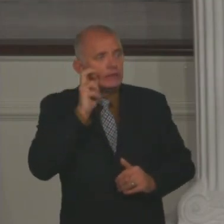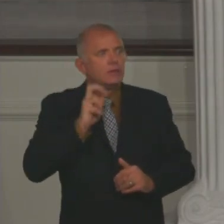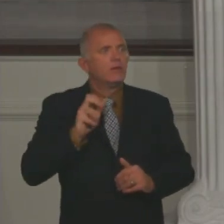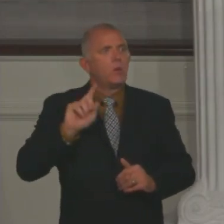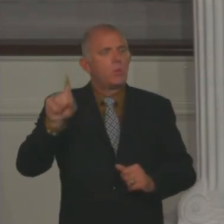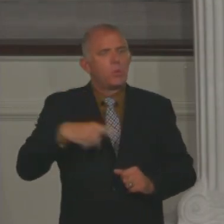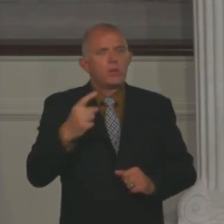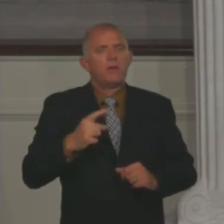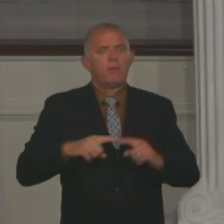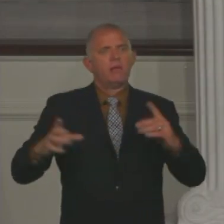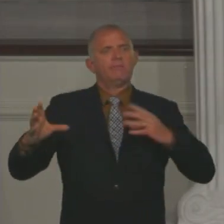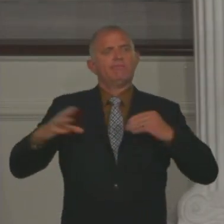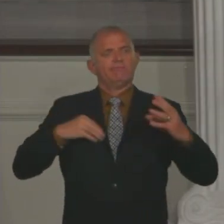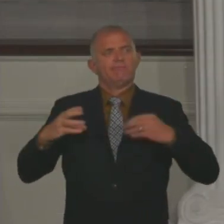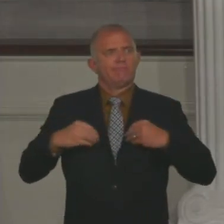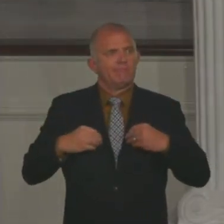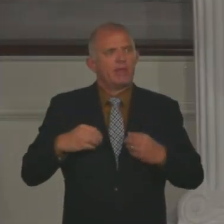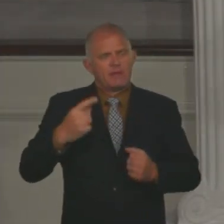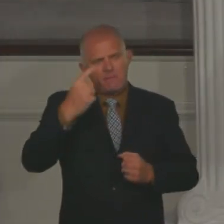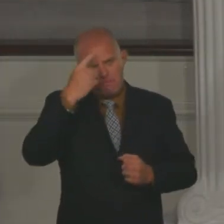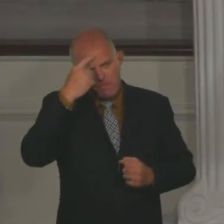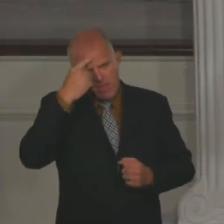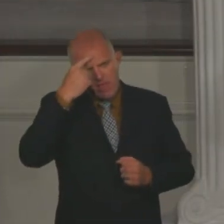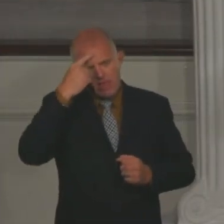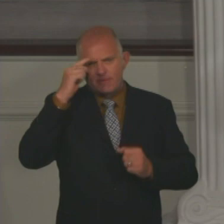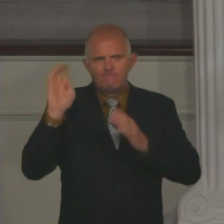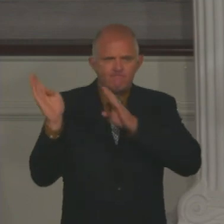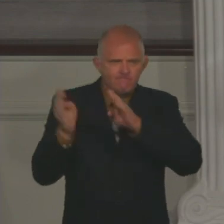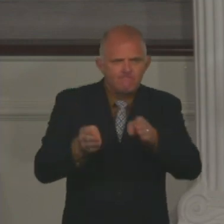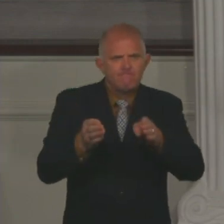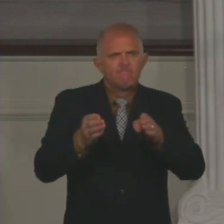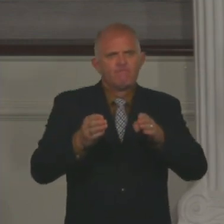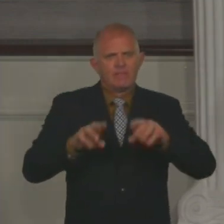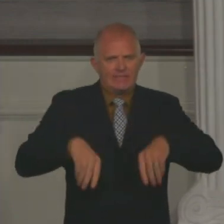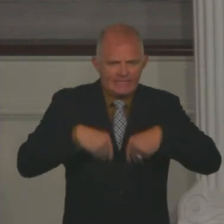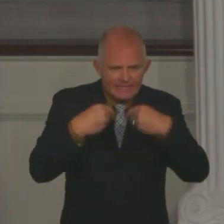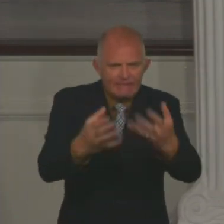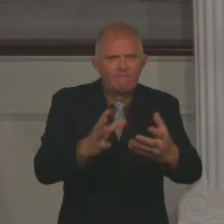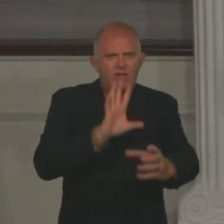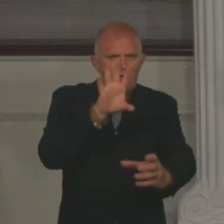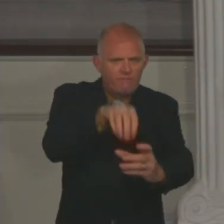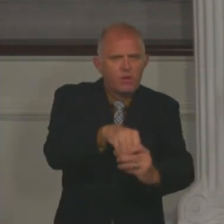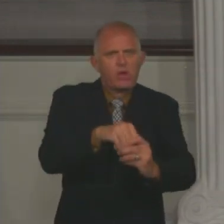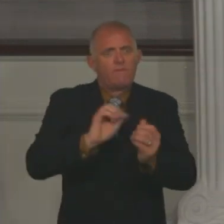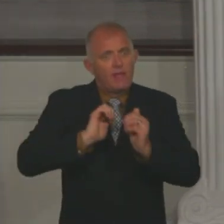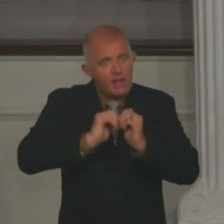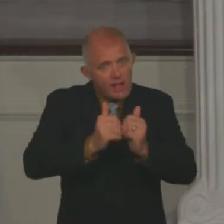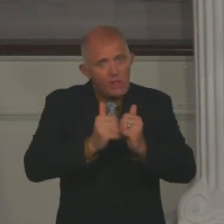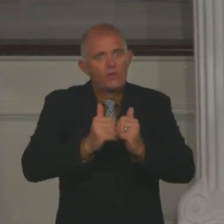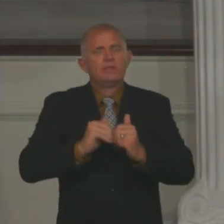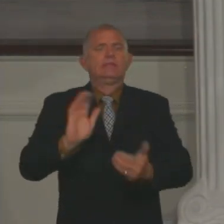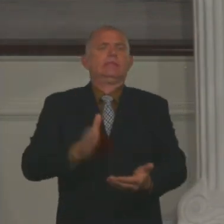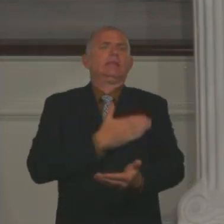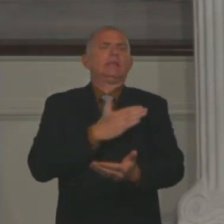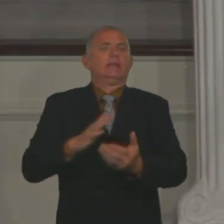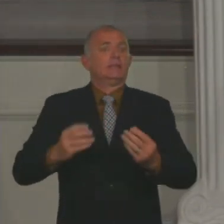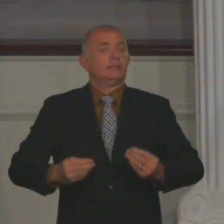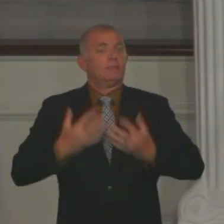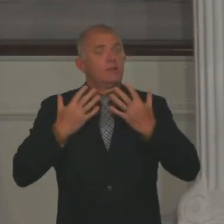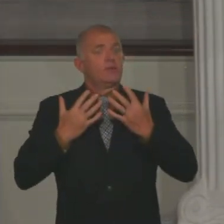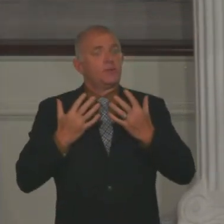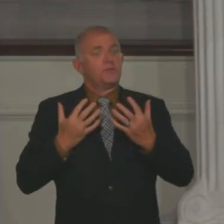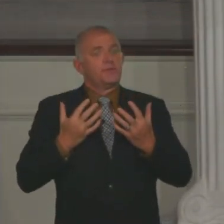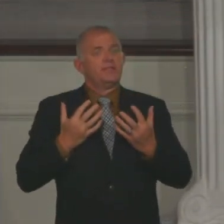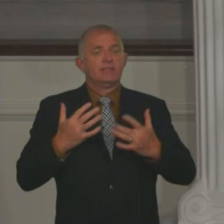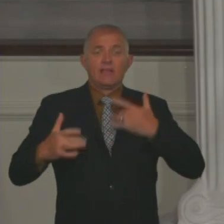something. It ought to be a mentality, hey, what am I going to bring to the service? I'm going to bring a song in my heart. I'm going to bring a spring in my step. I'm going to bring